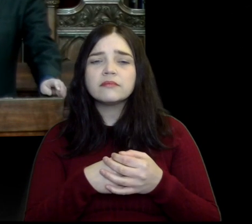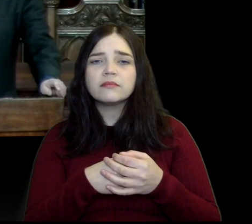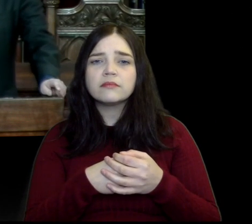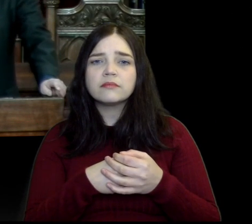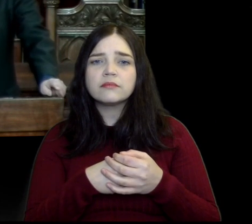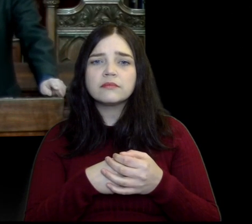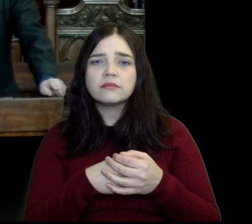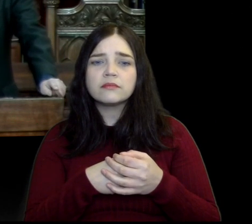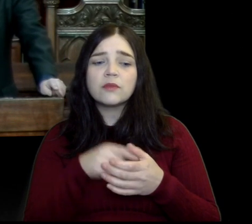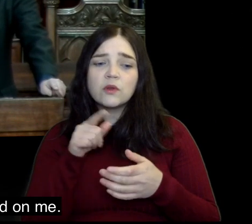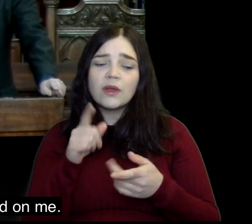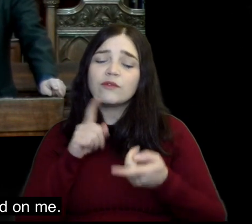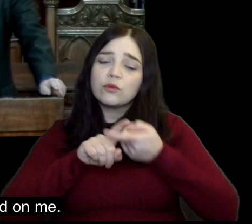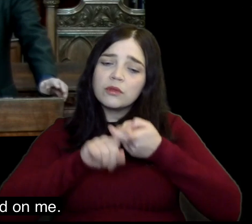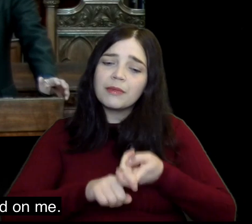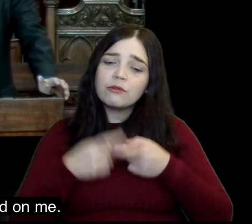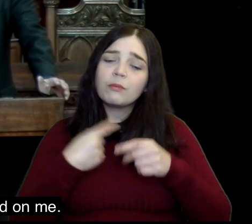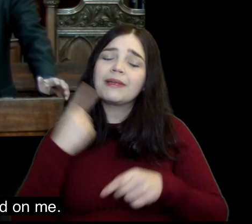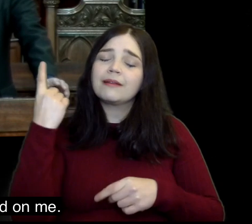it is nothing